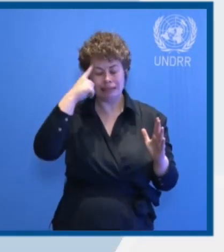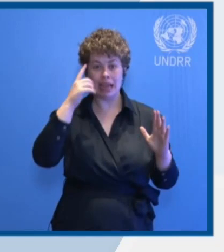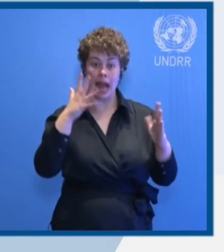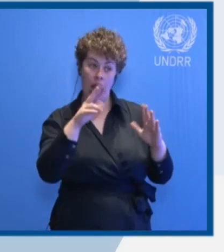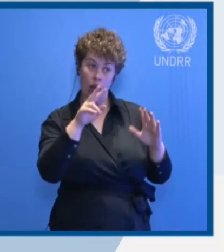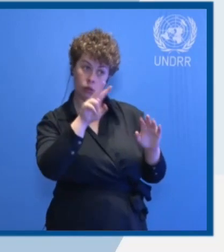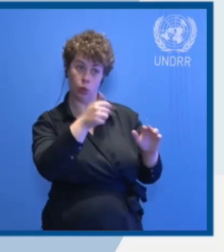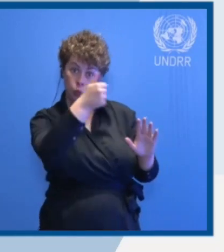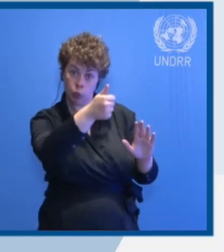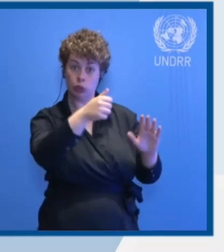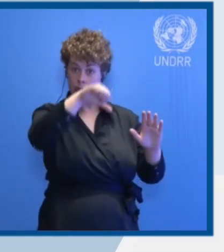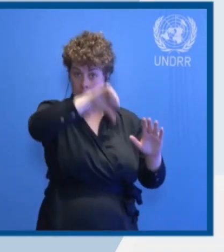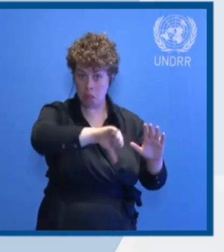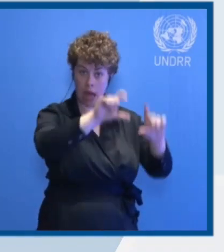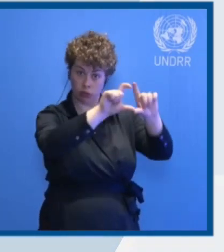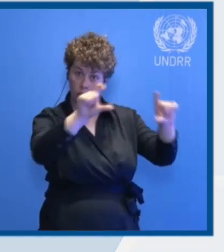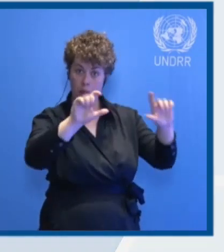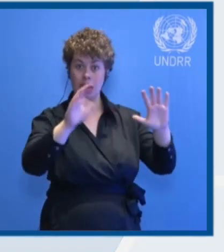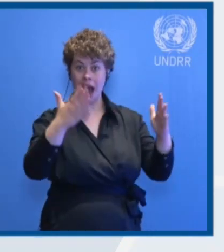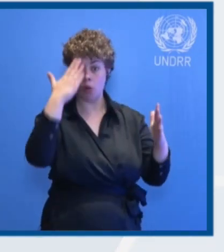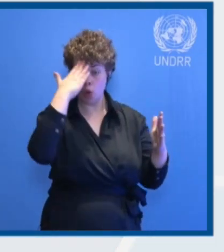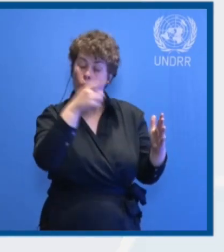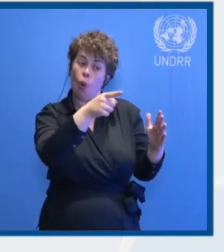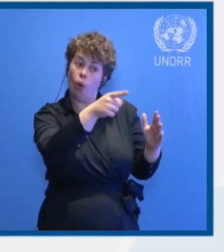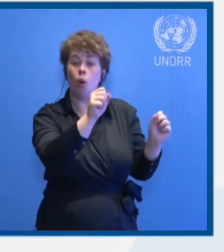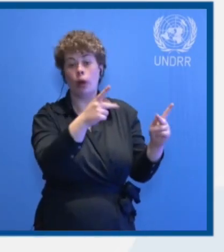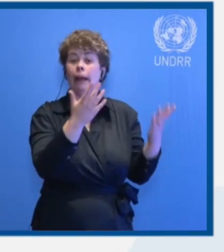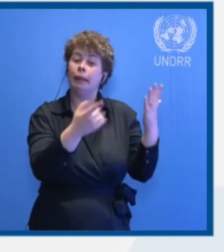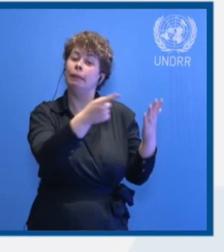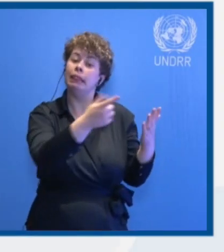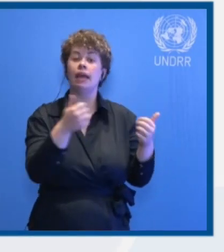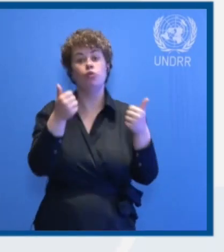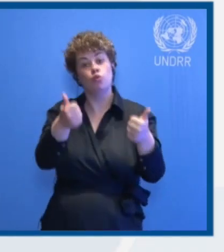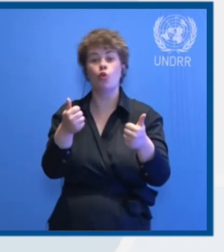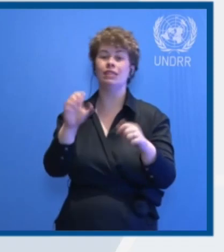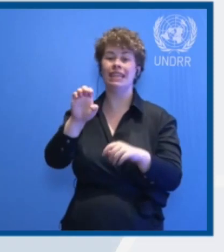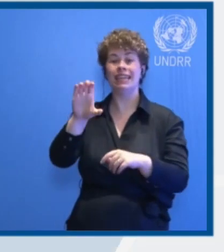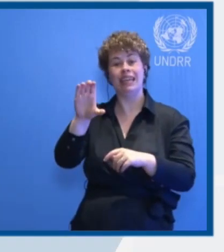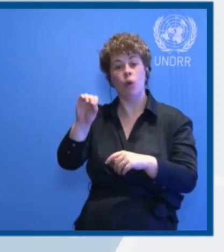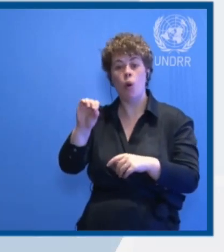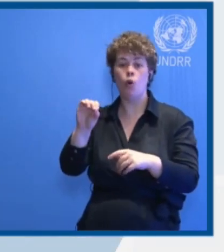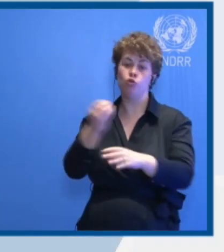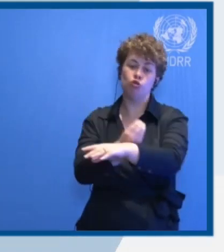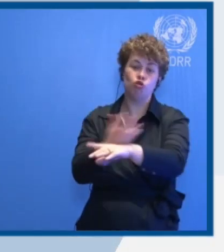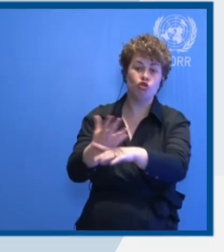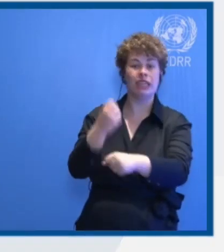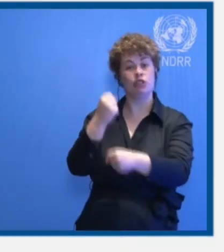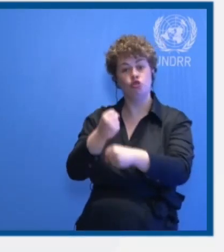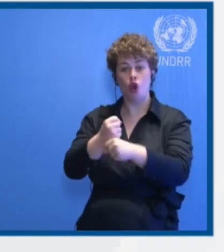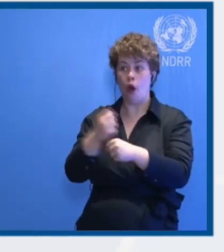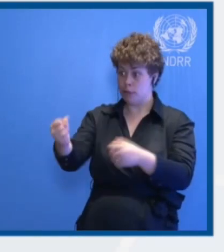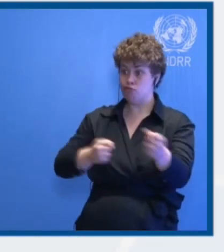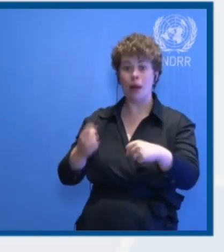and where it goes with green jobs, but also where we're getting savings and improvements in our quality of life.